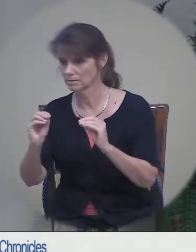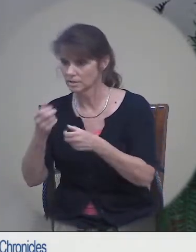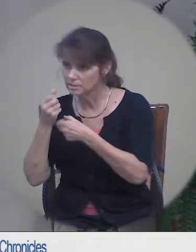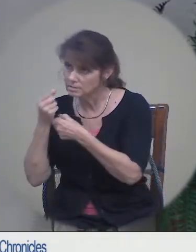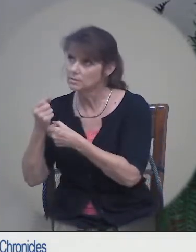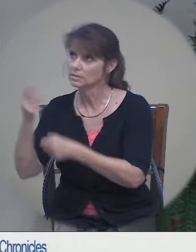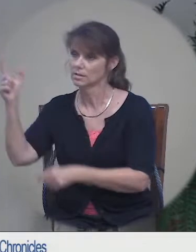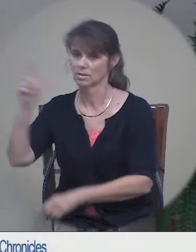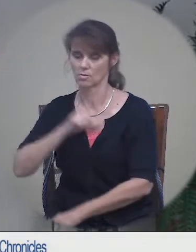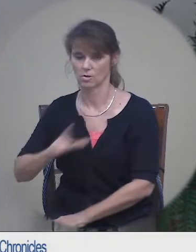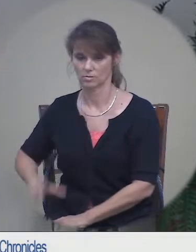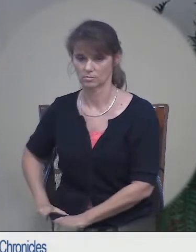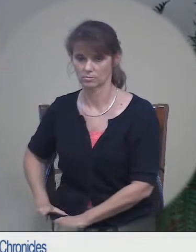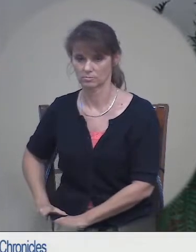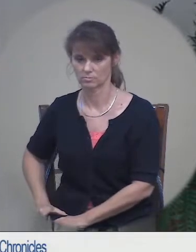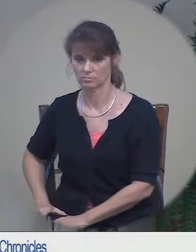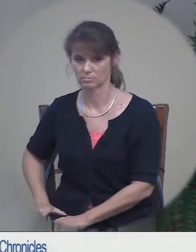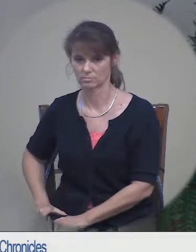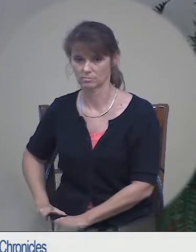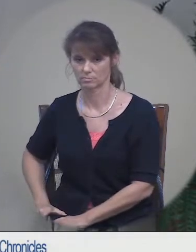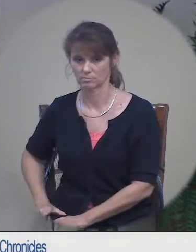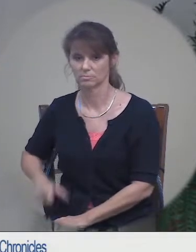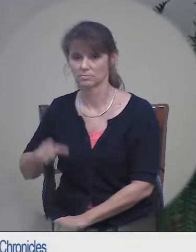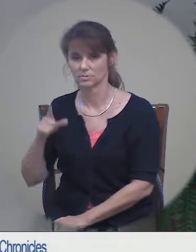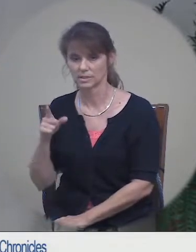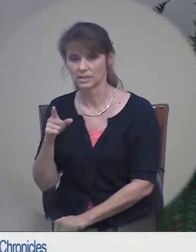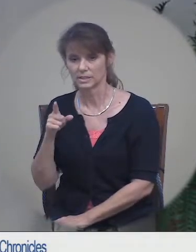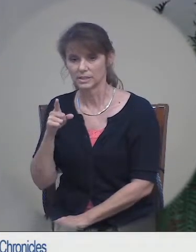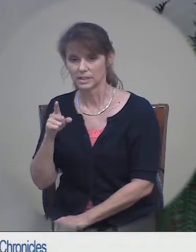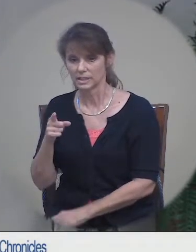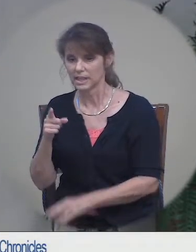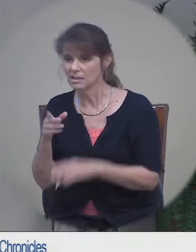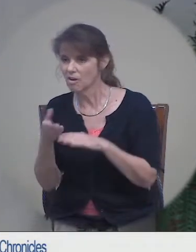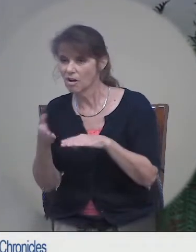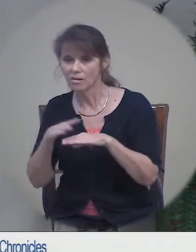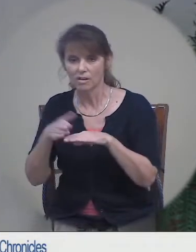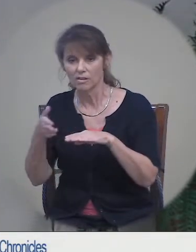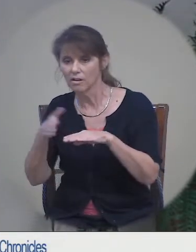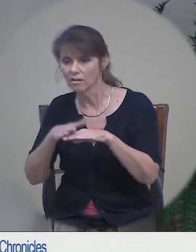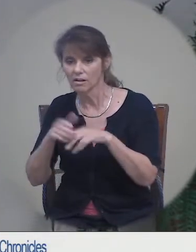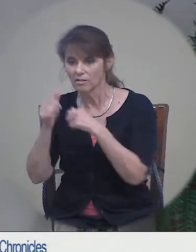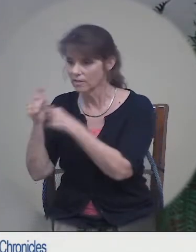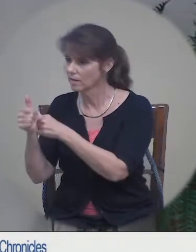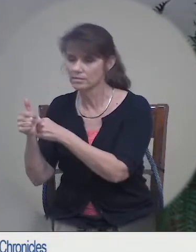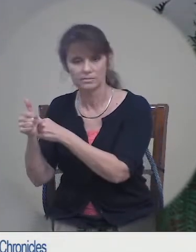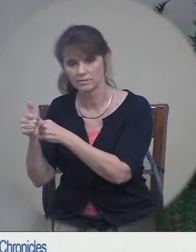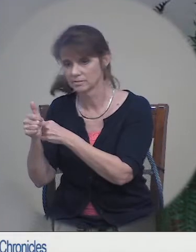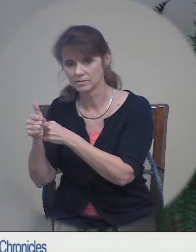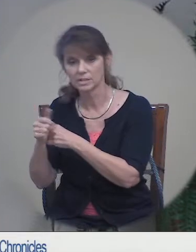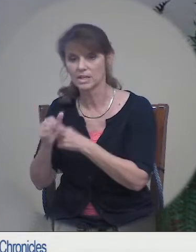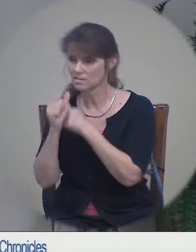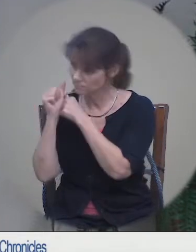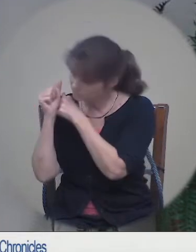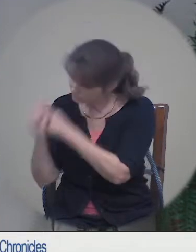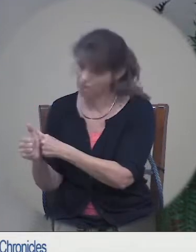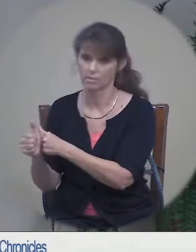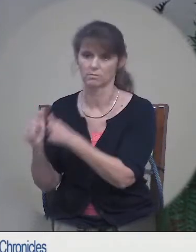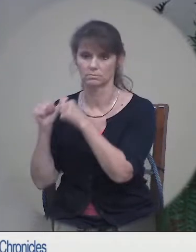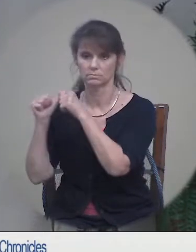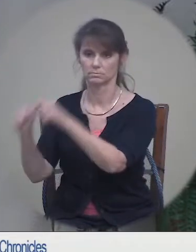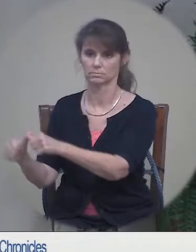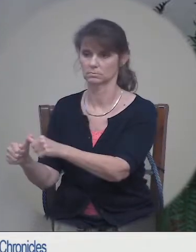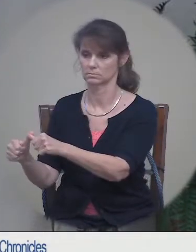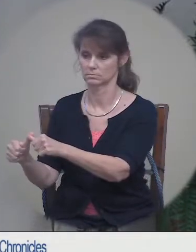he didn't desist from following him. I mean, that word is like you start on a straight line. He didn't go to the right or the left.